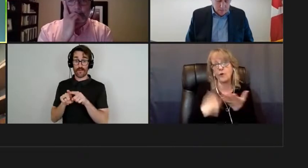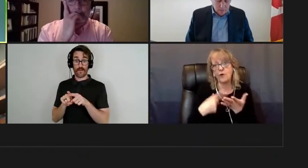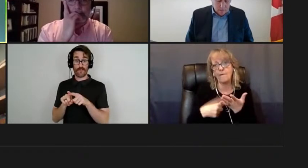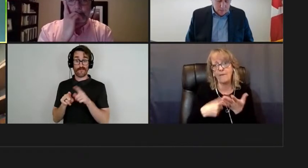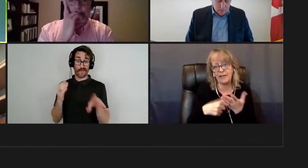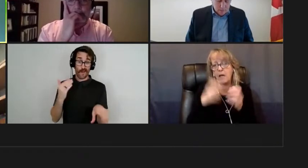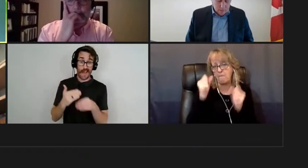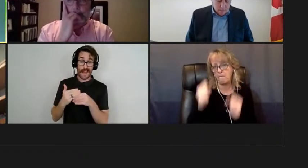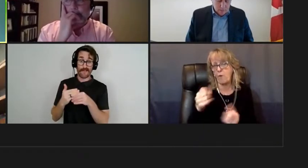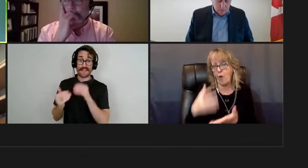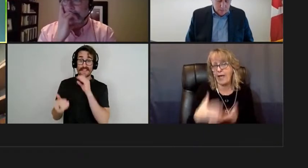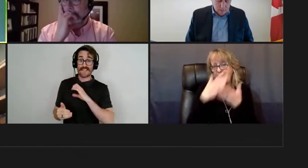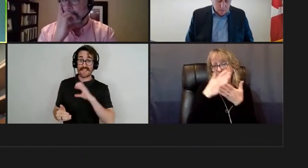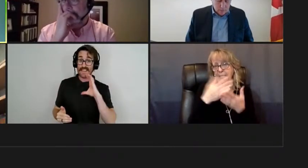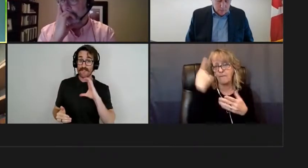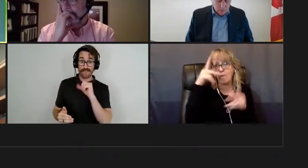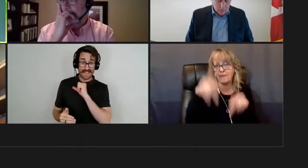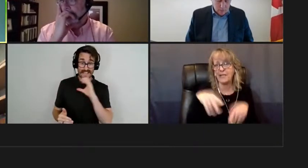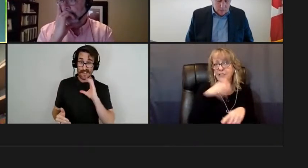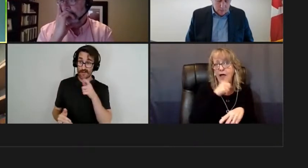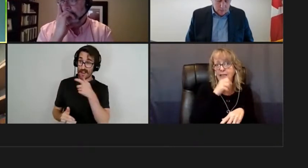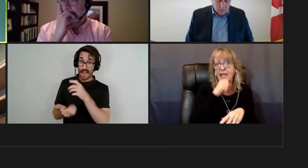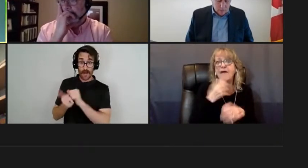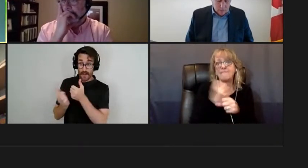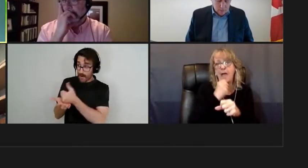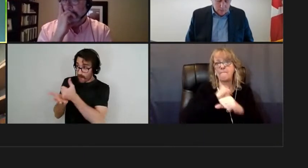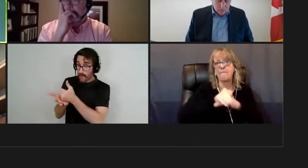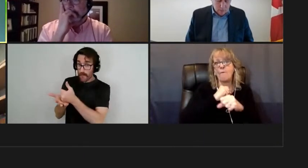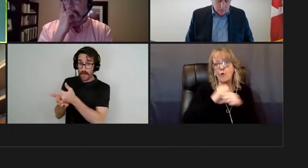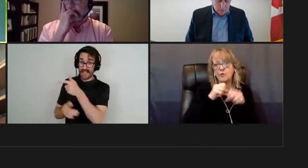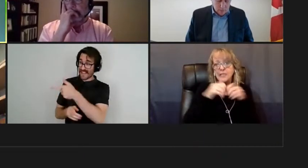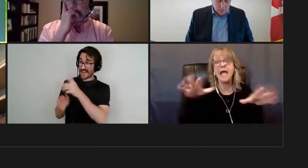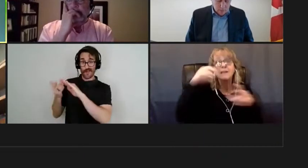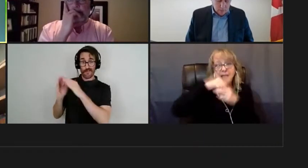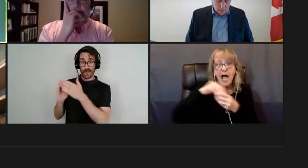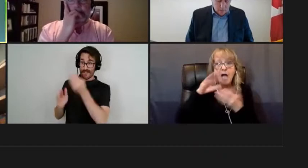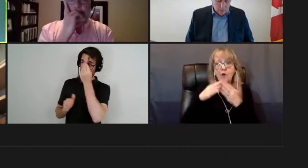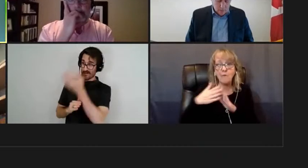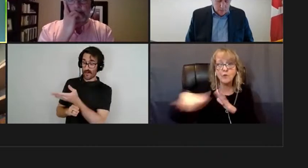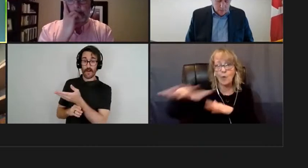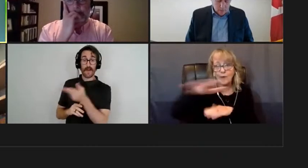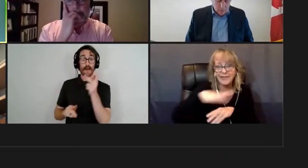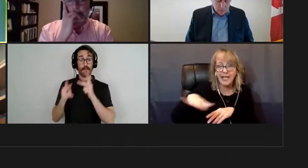is promoting your communities the idea that, you know, younger members of the